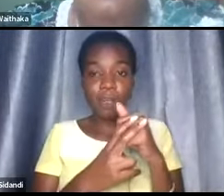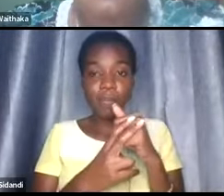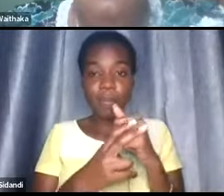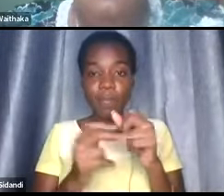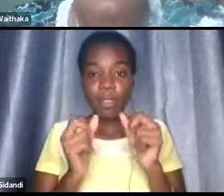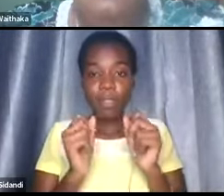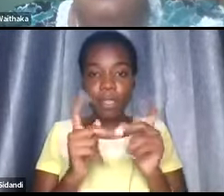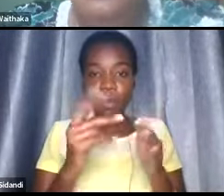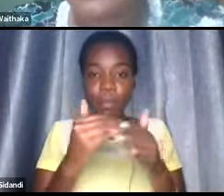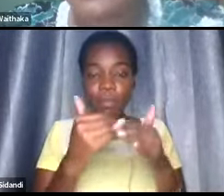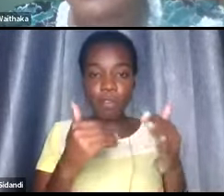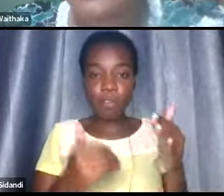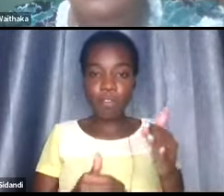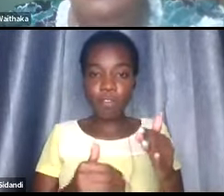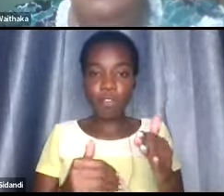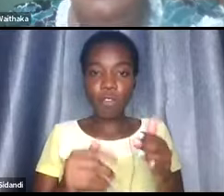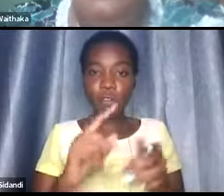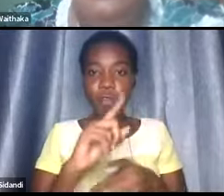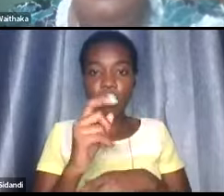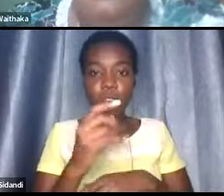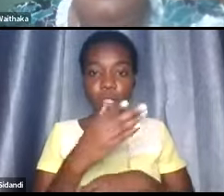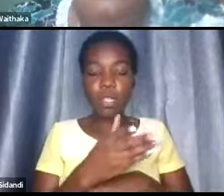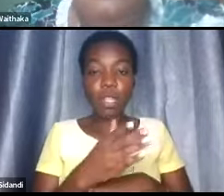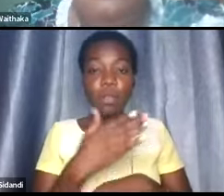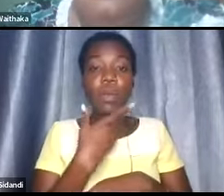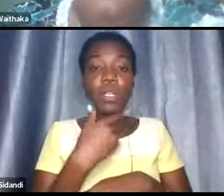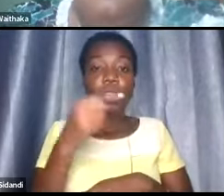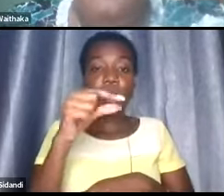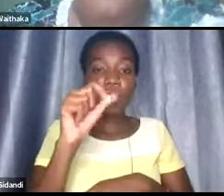before we get to the questions on the chat, let me go to the Q&A.